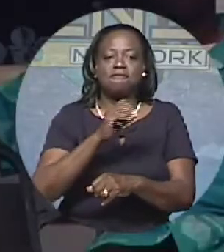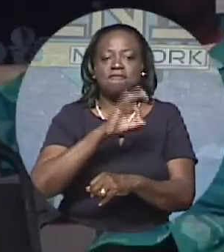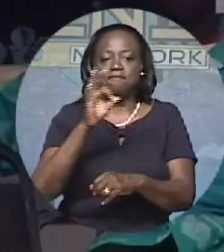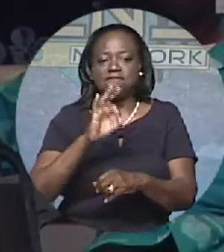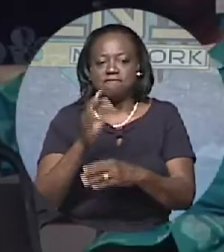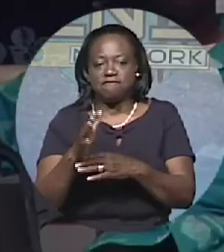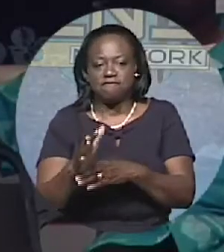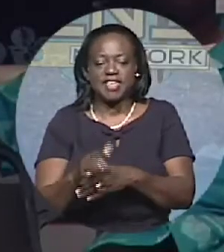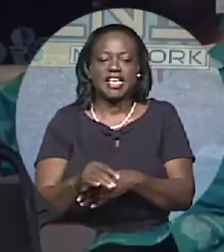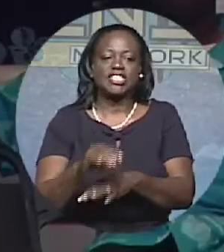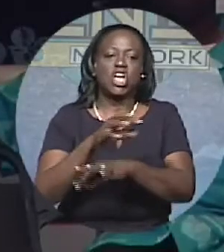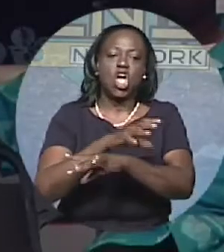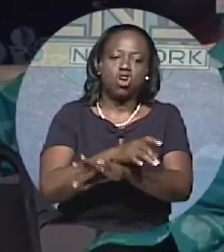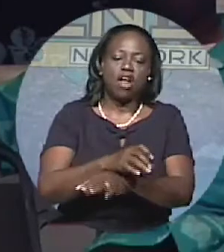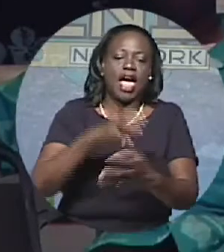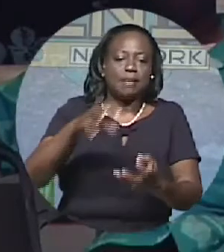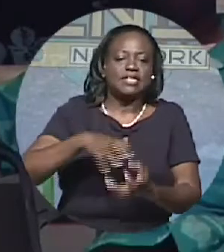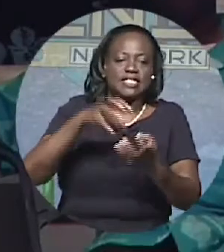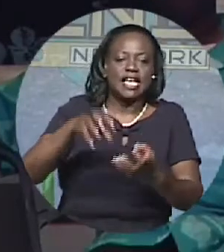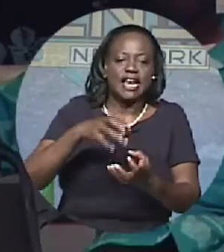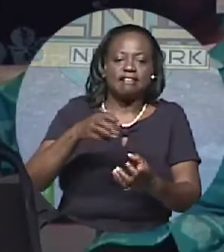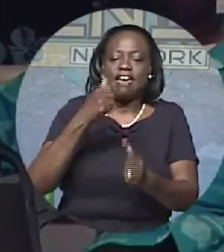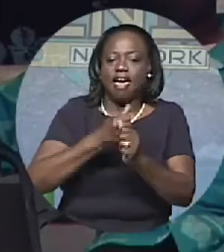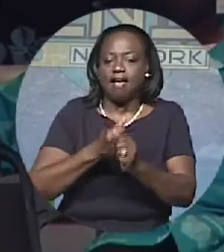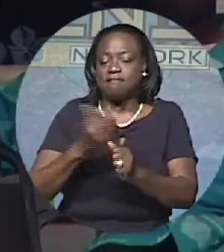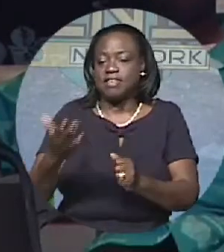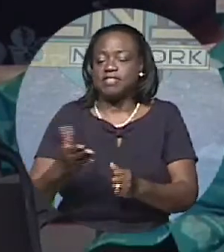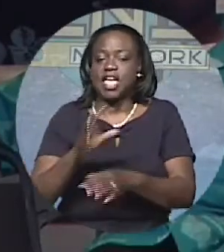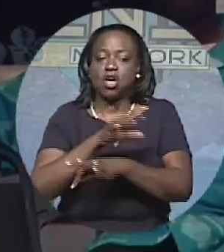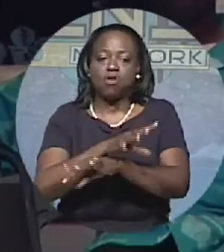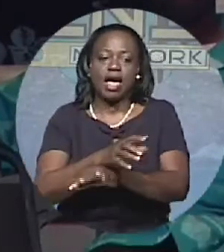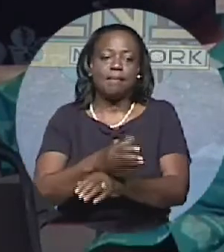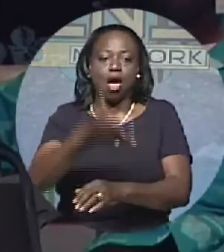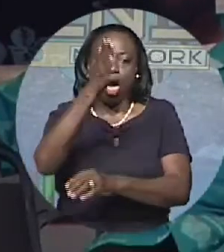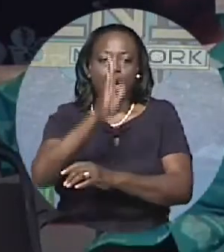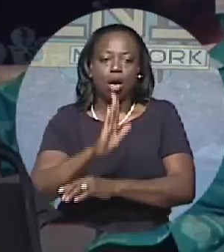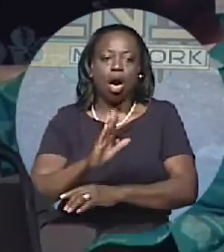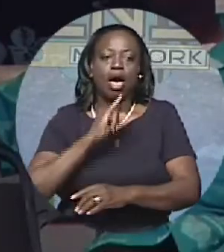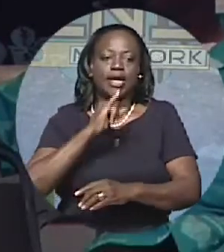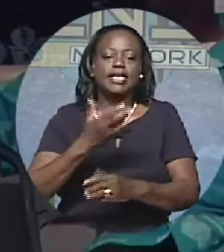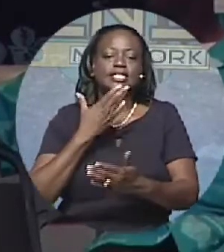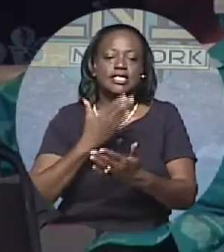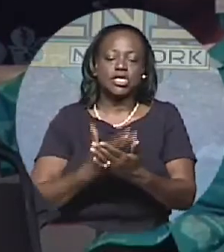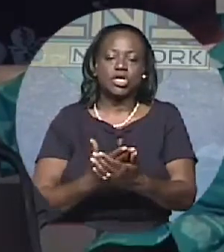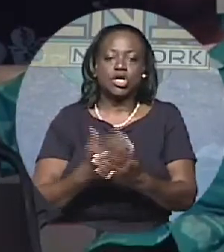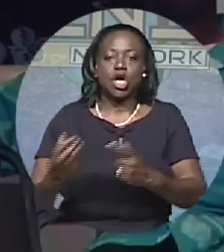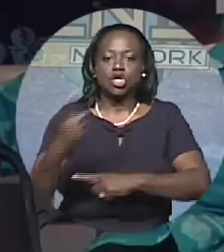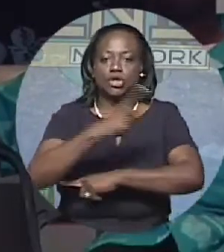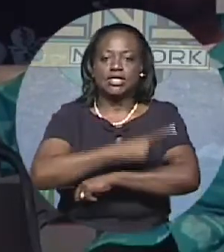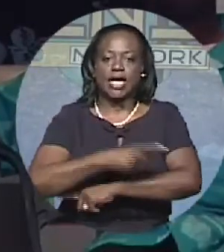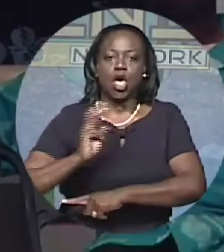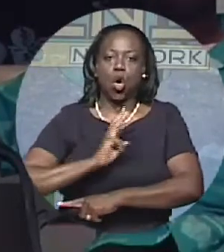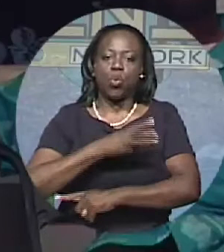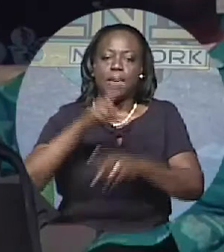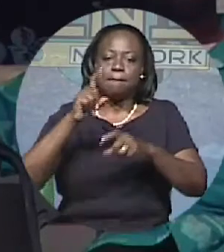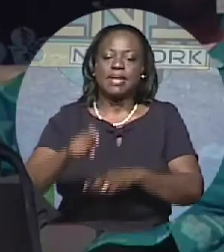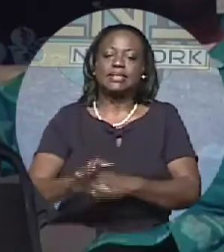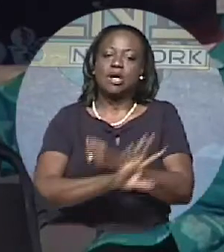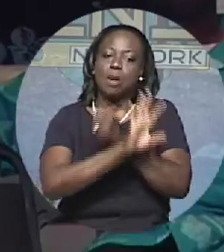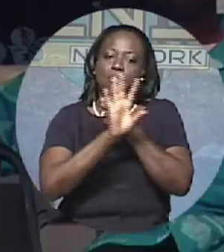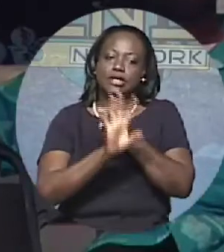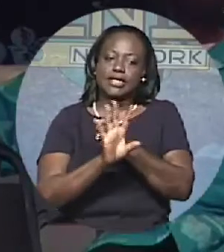crab salad, we have everything crab. God has been good. So today, you must now protect our